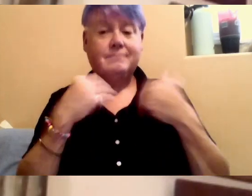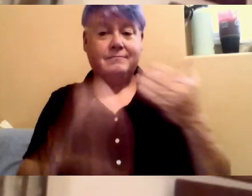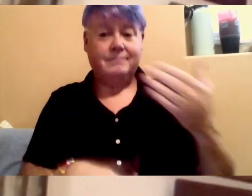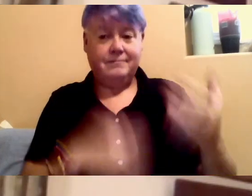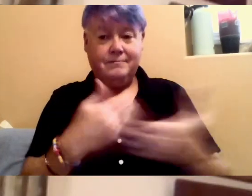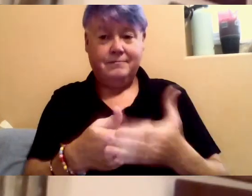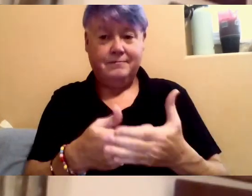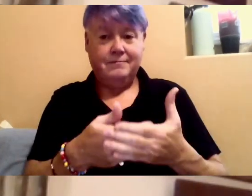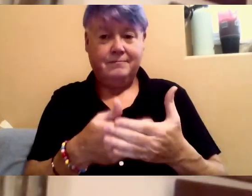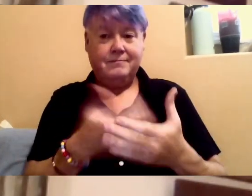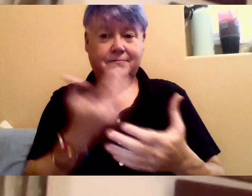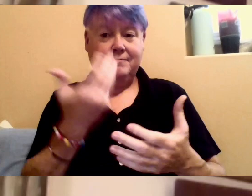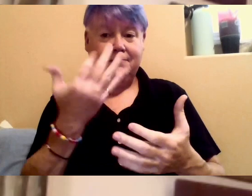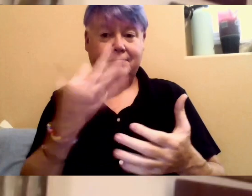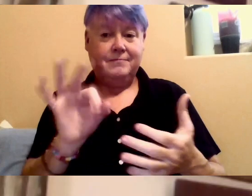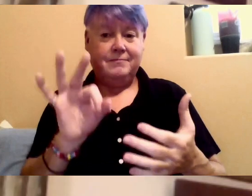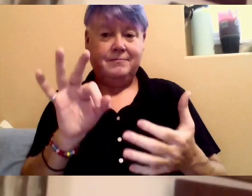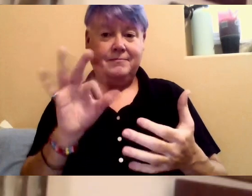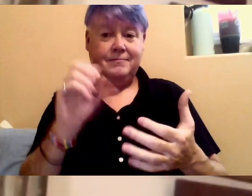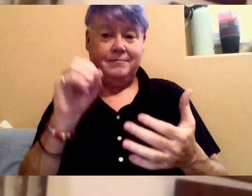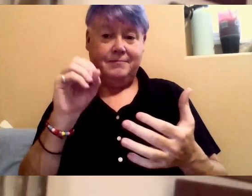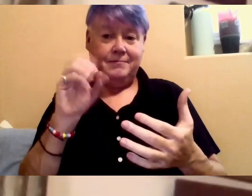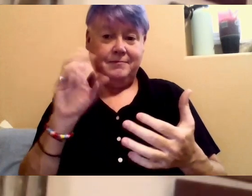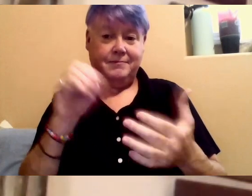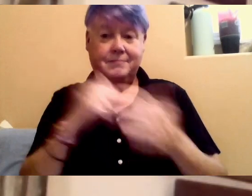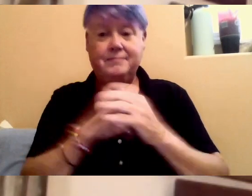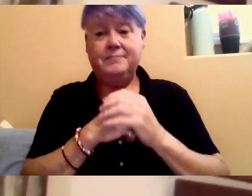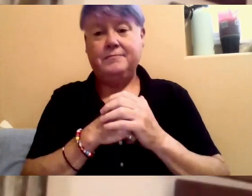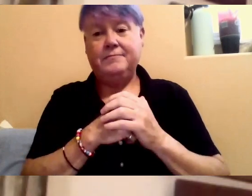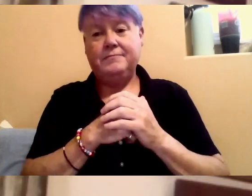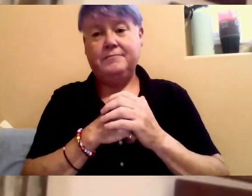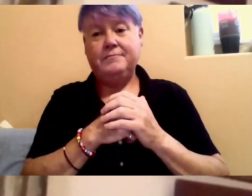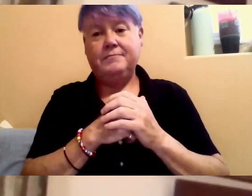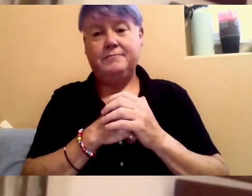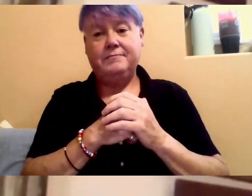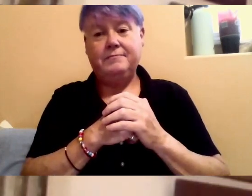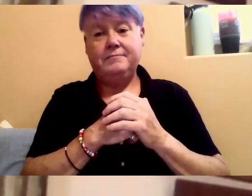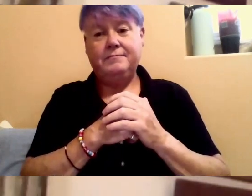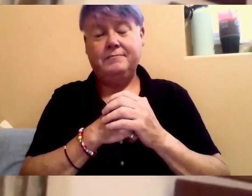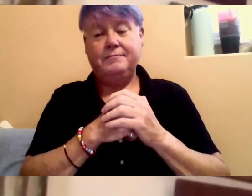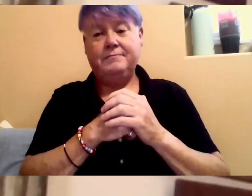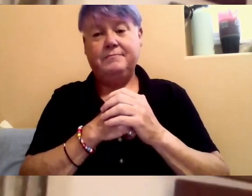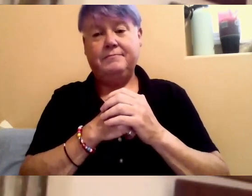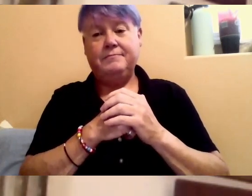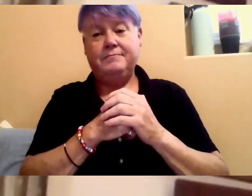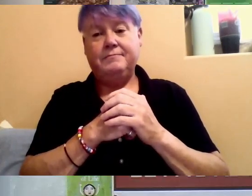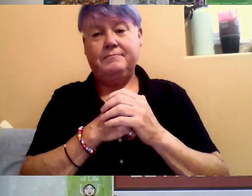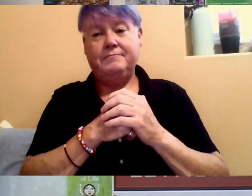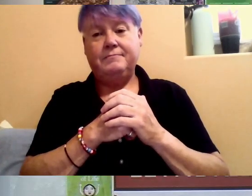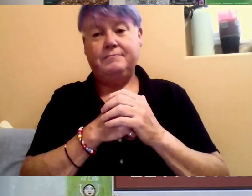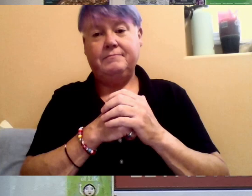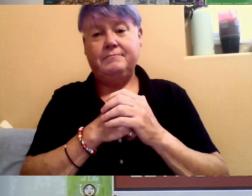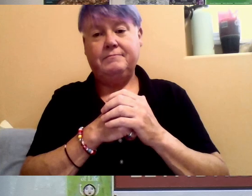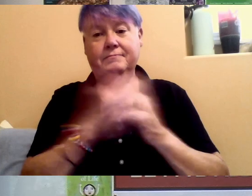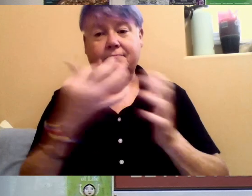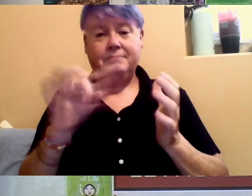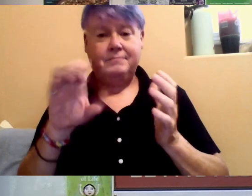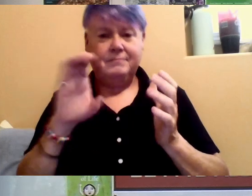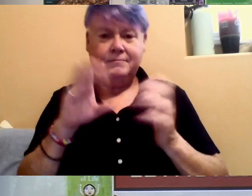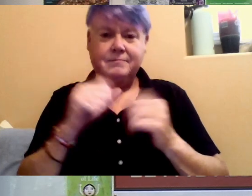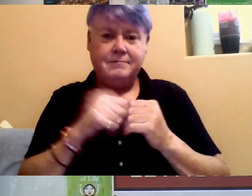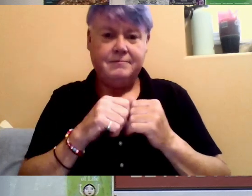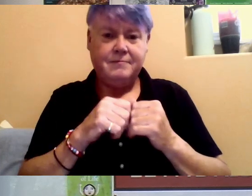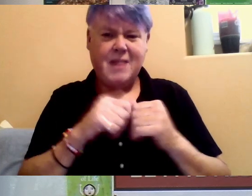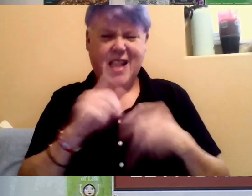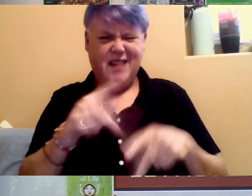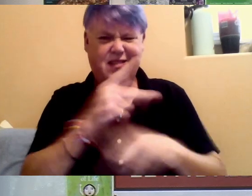1900 because other things have to take place when they do, you know. How do you keep track? Like, how do you keep track of all